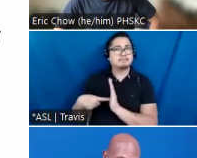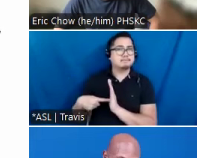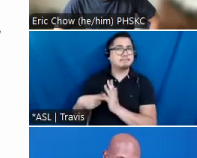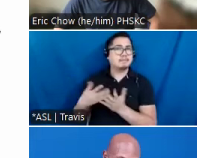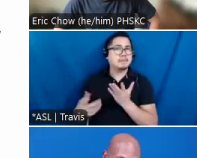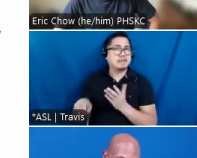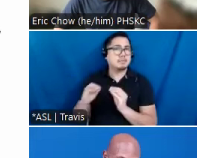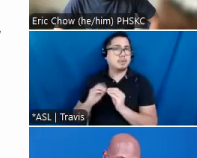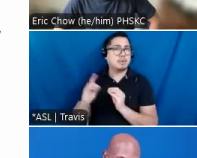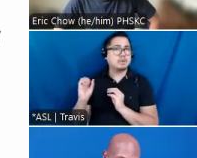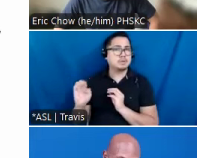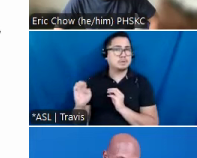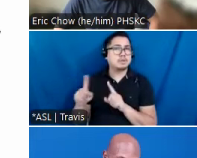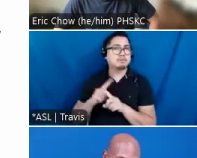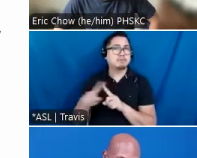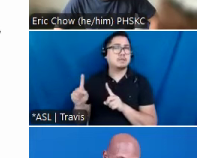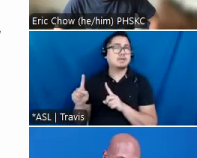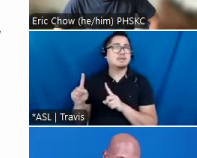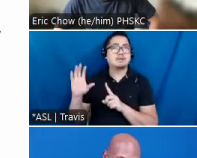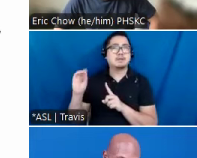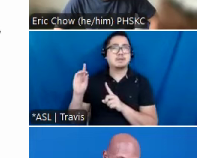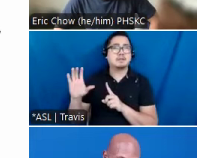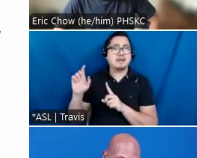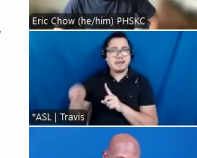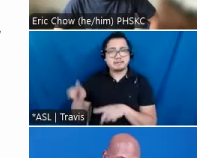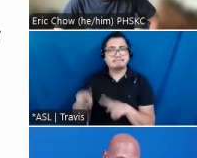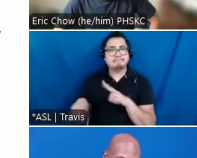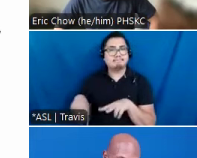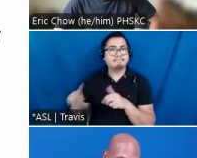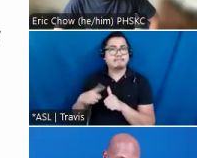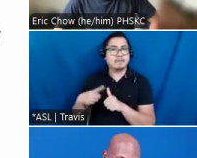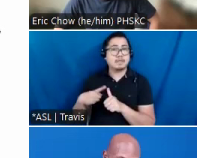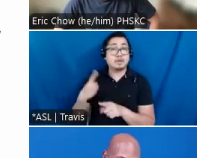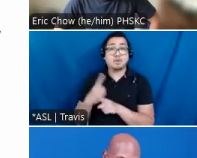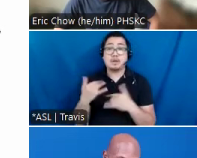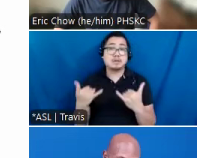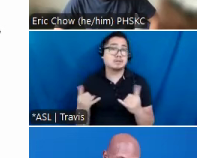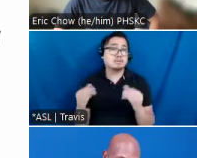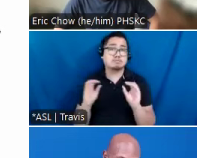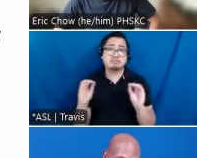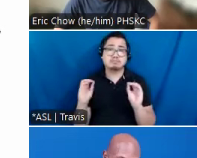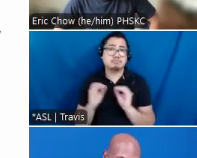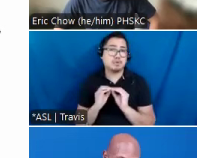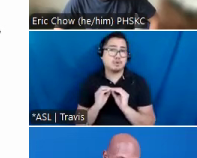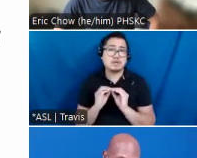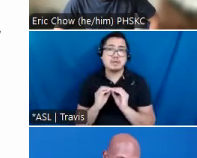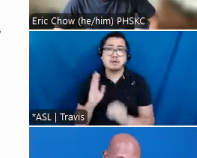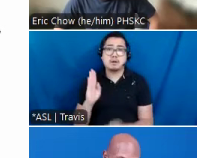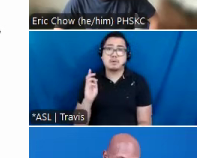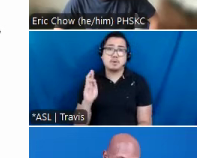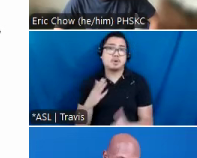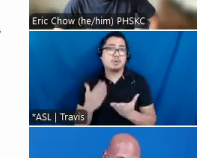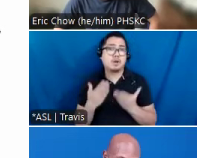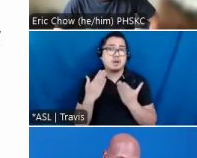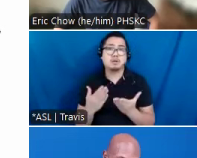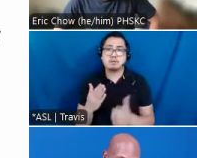doses are needed. But this is something that CDC has to evaluate. At this time, there are no additional vaccine boosters recommended beyond